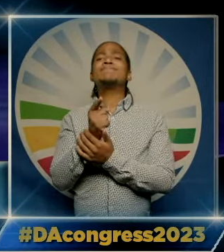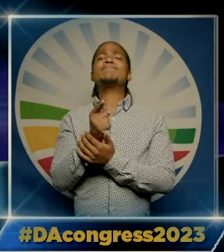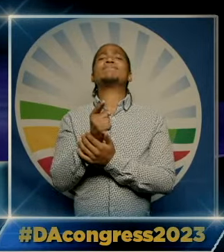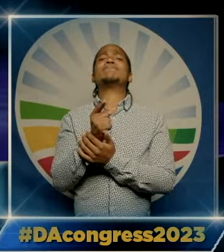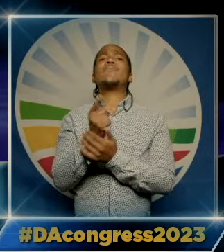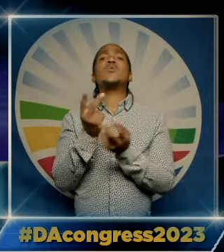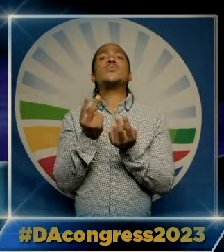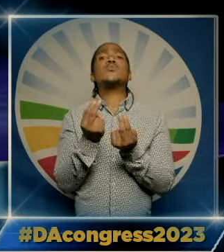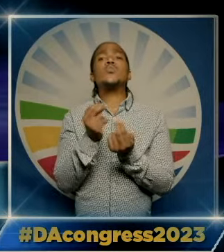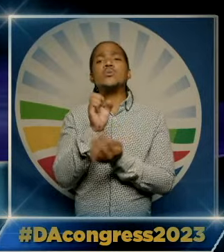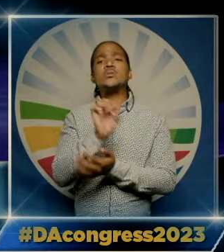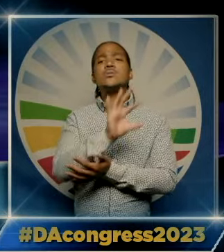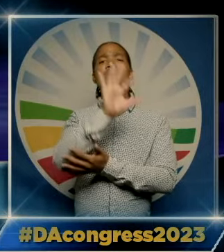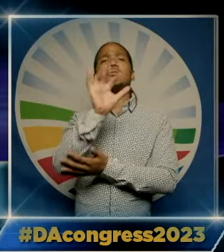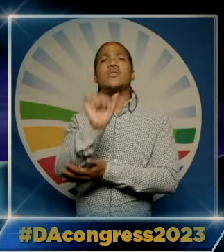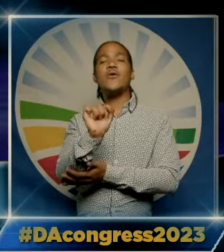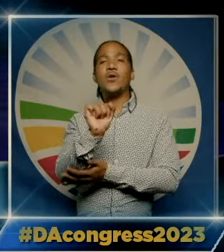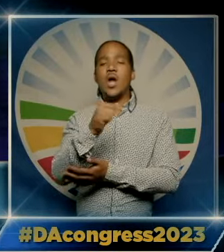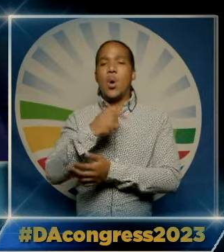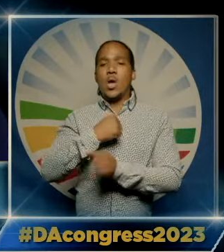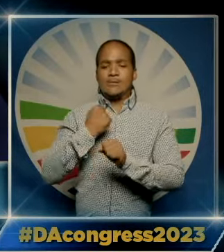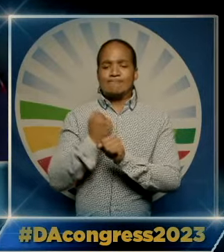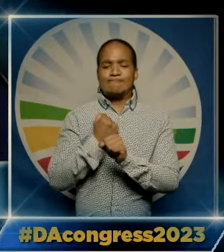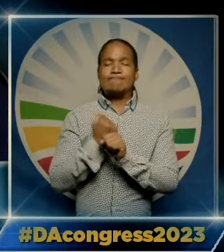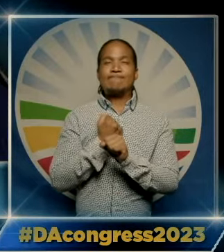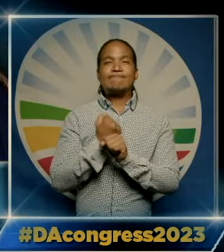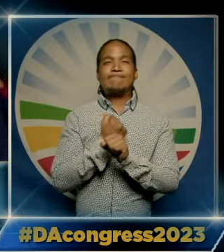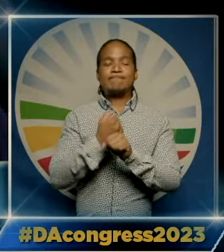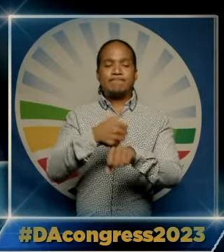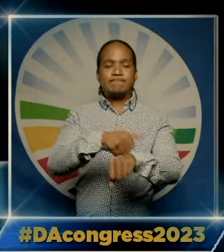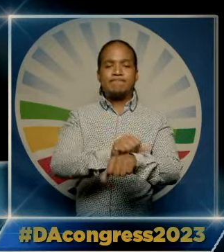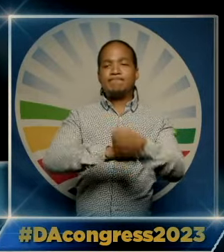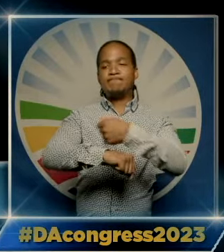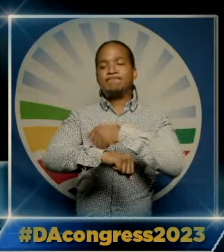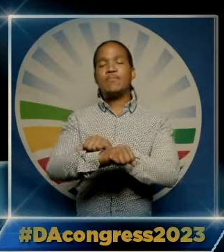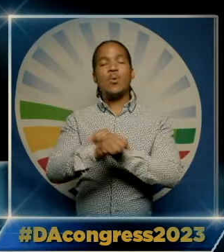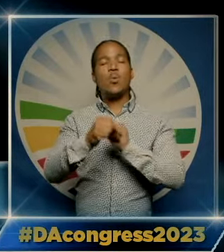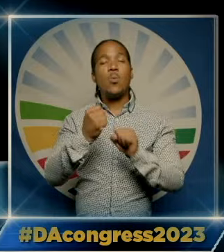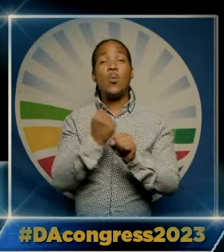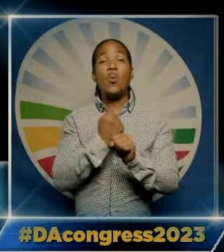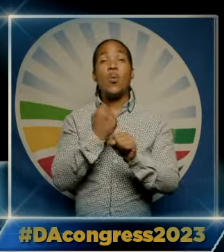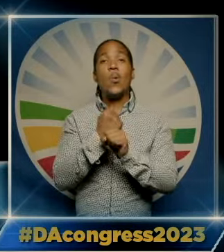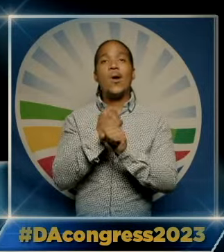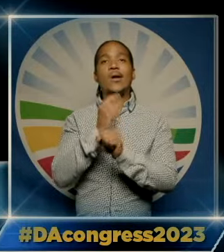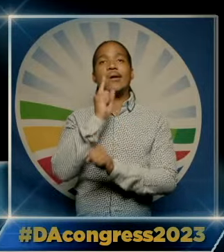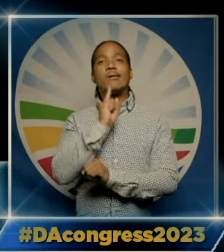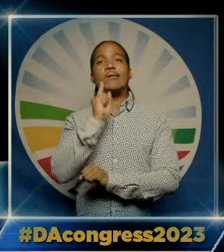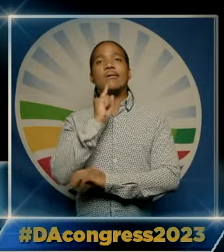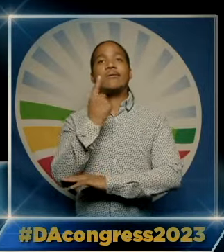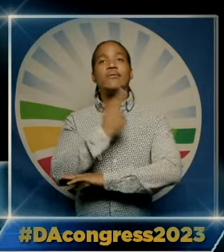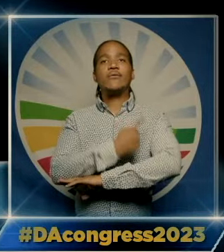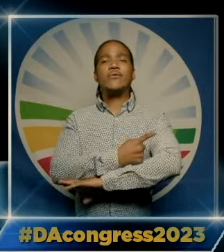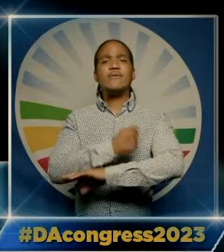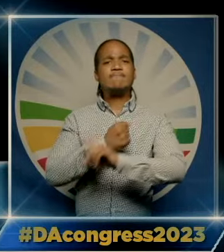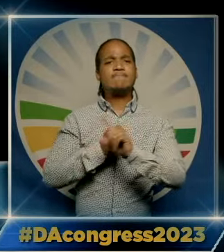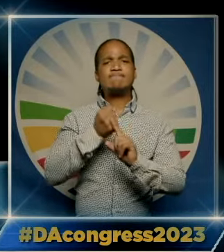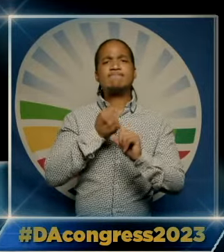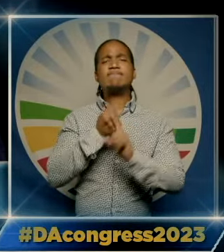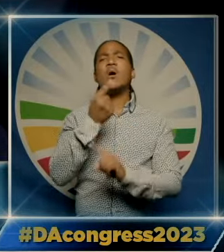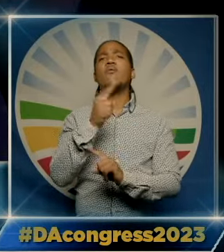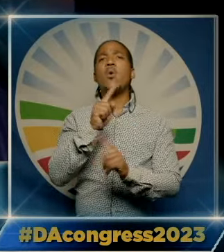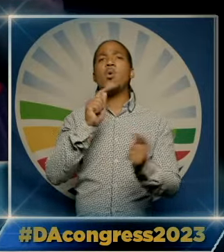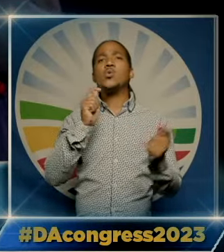and the relentless work you put in every single day to fight for change this country so desperately